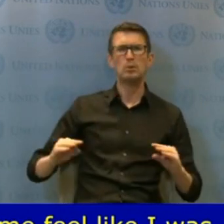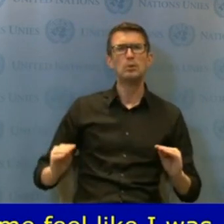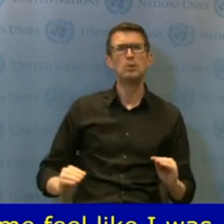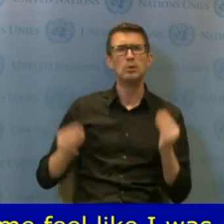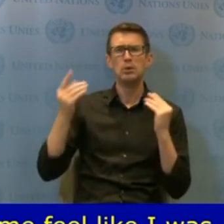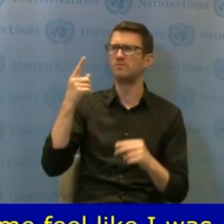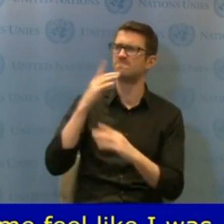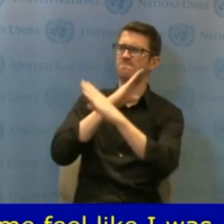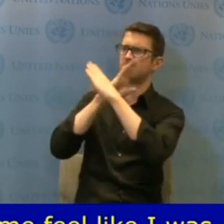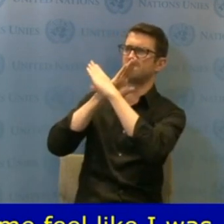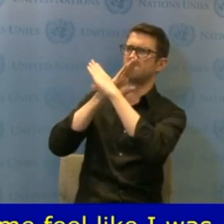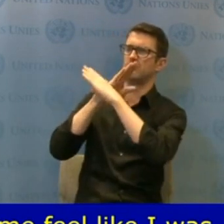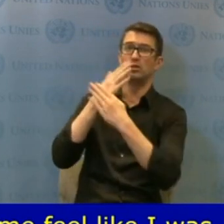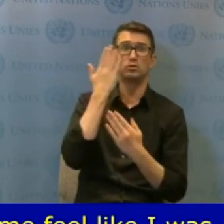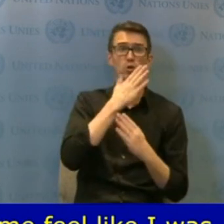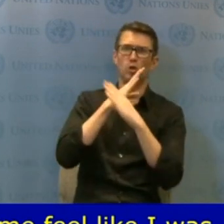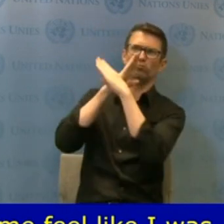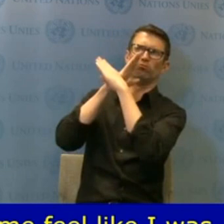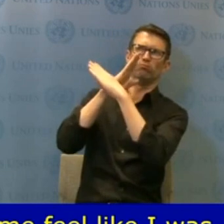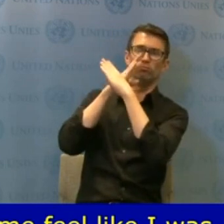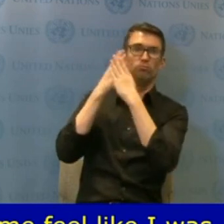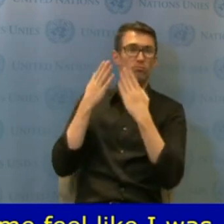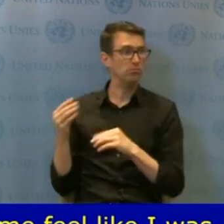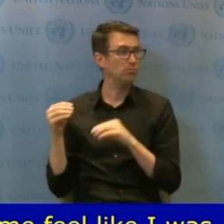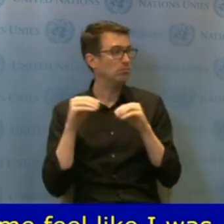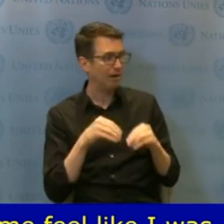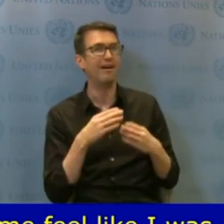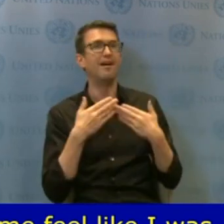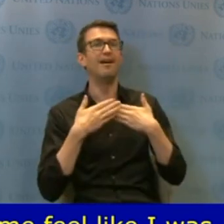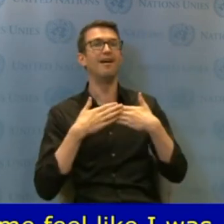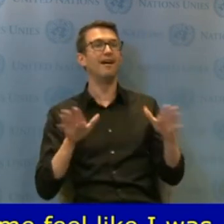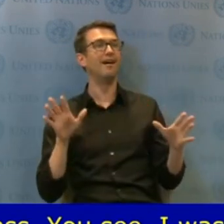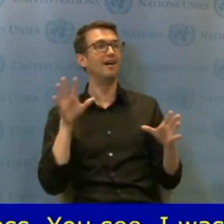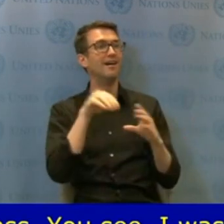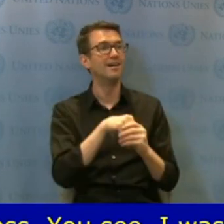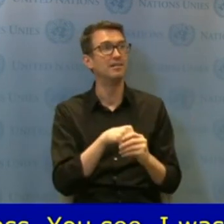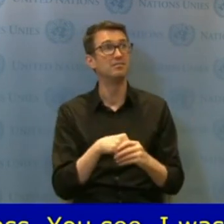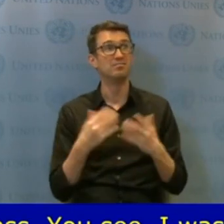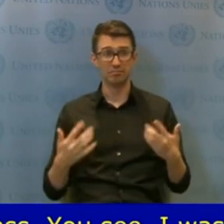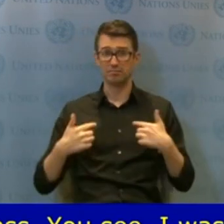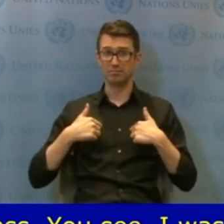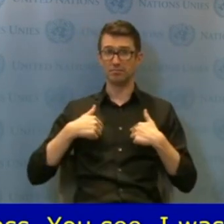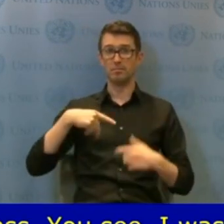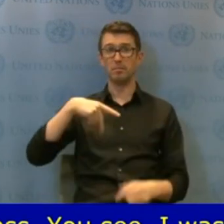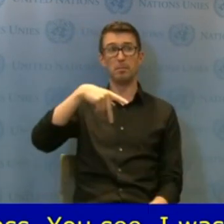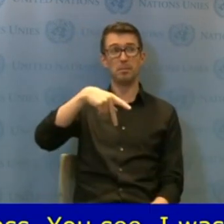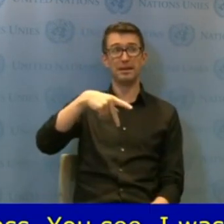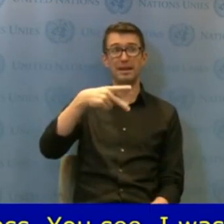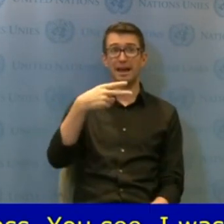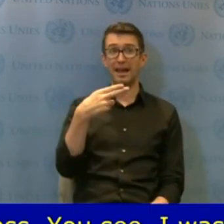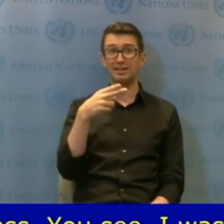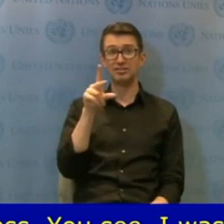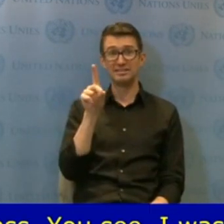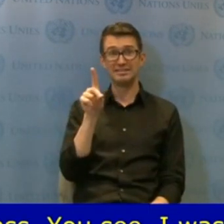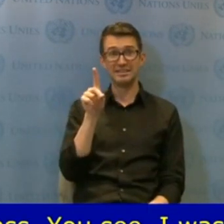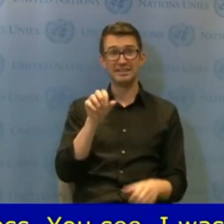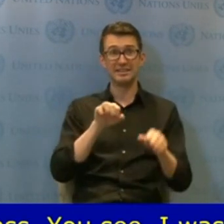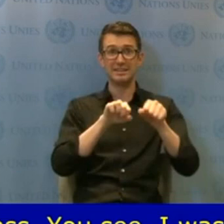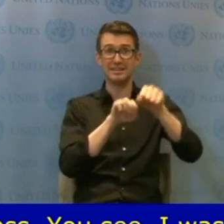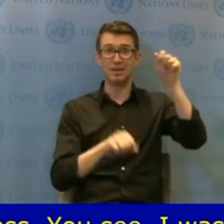a PhD in urban planning, not because I changed, but because the environment around me